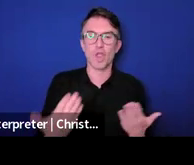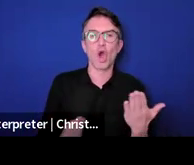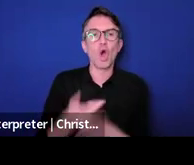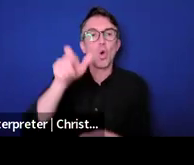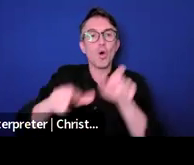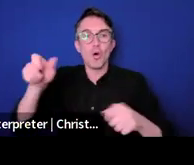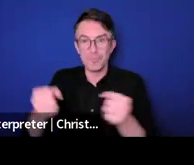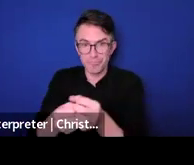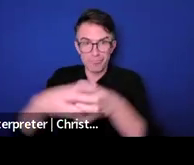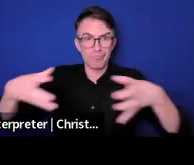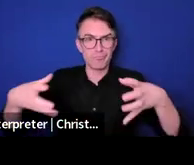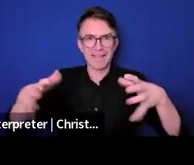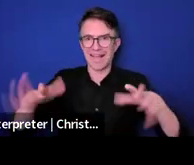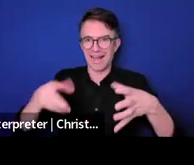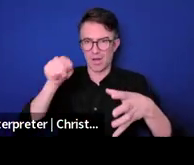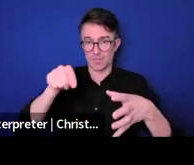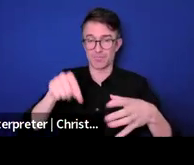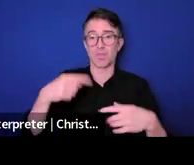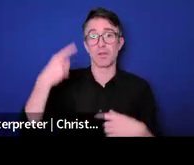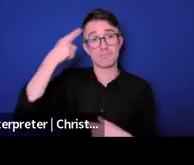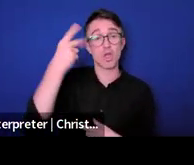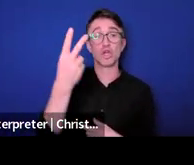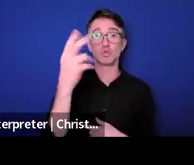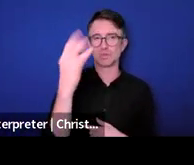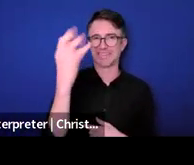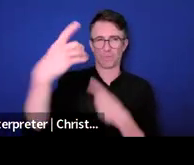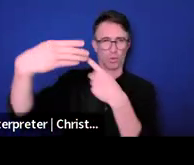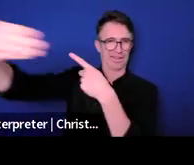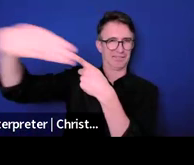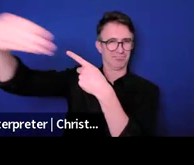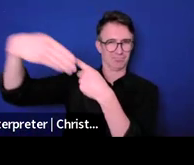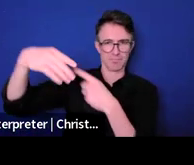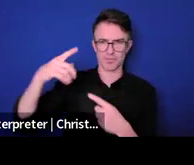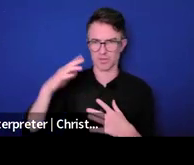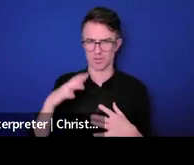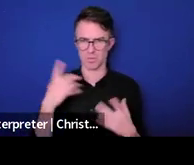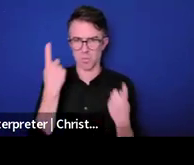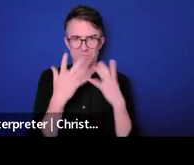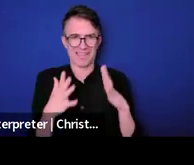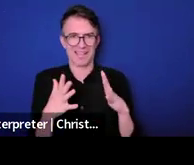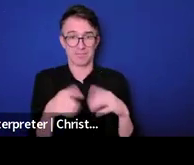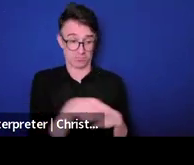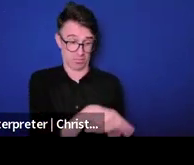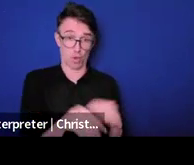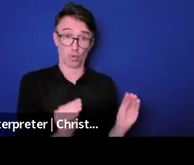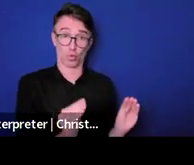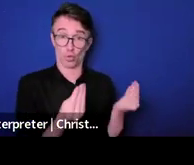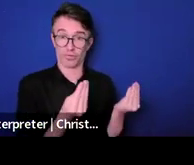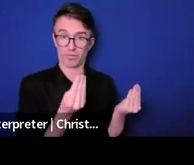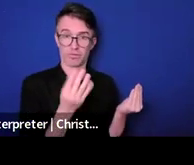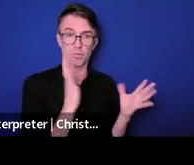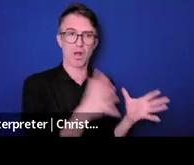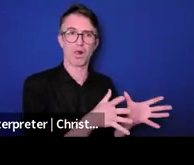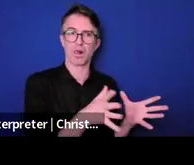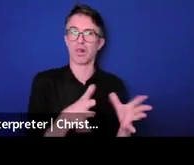2024-2040, tries to shift this paradigm towards more family-friendly policy orientation, the need for care, support, and